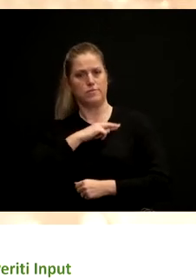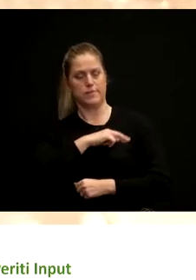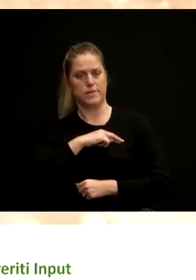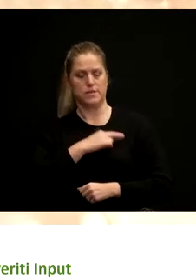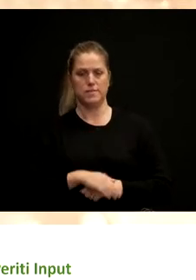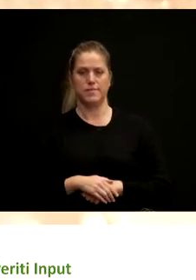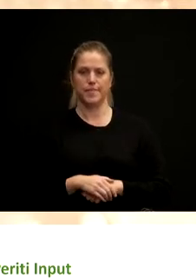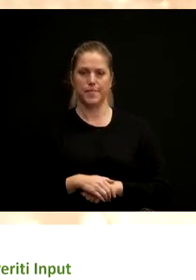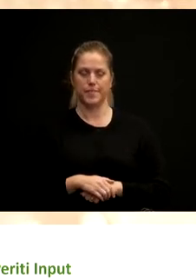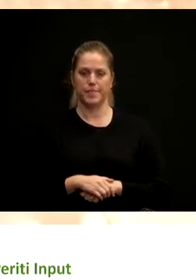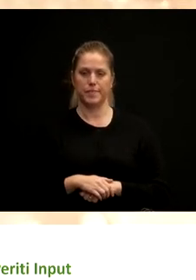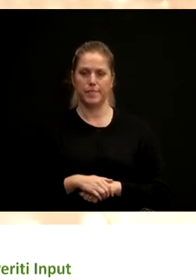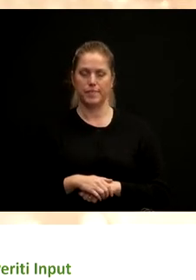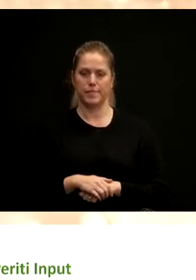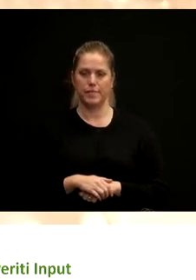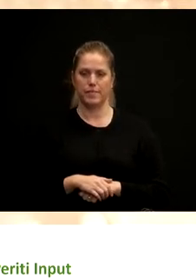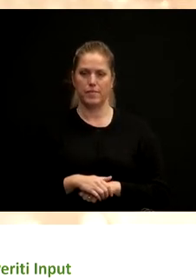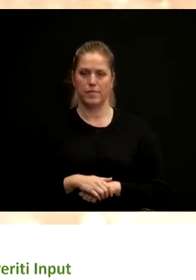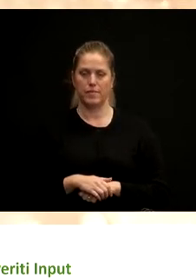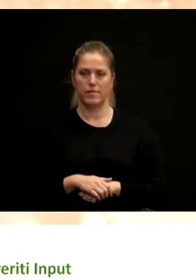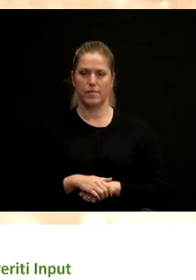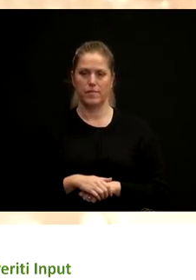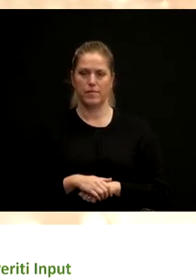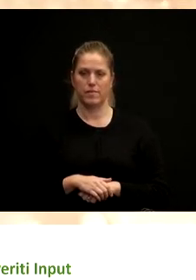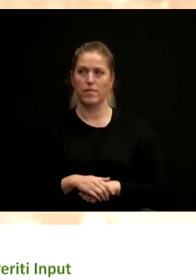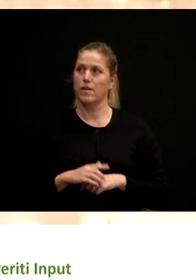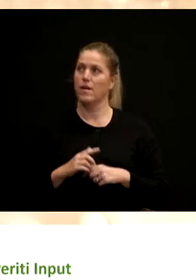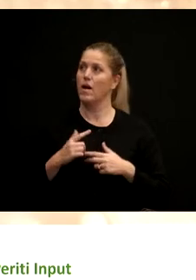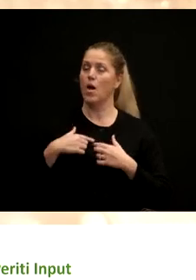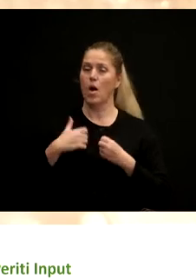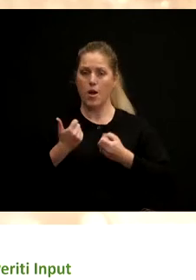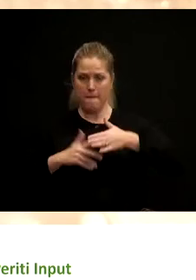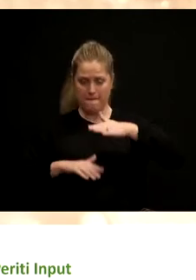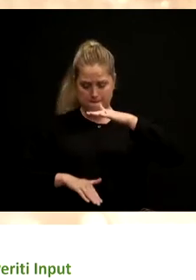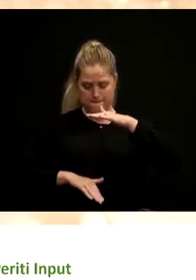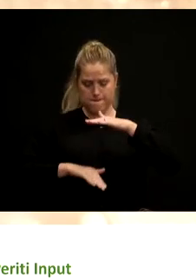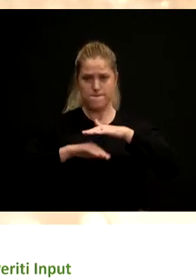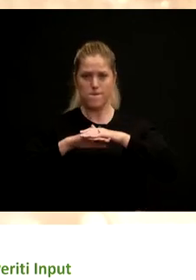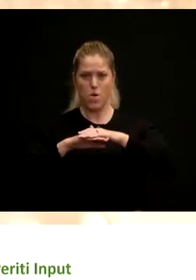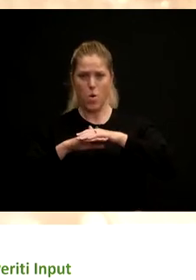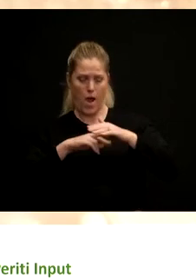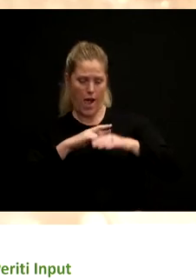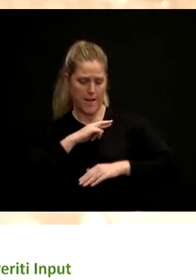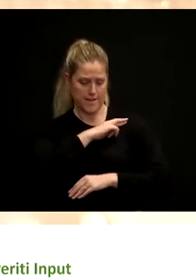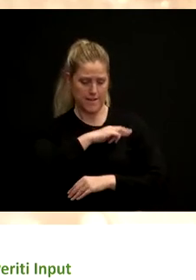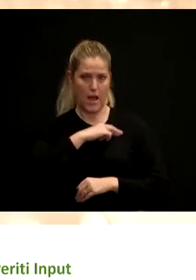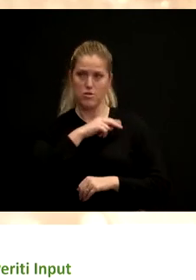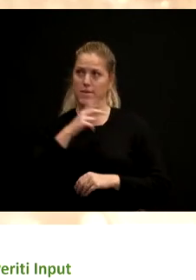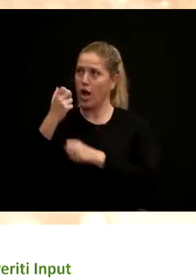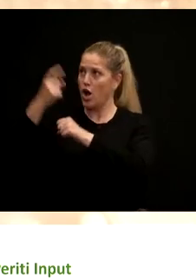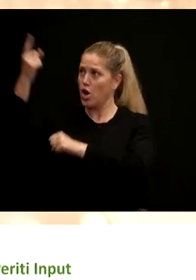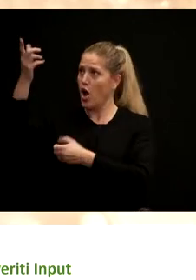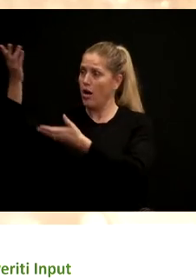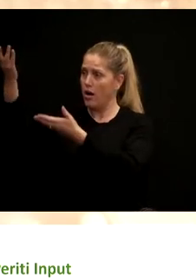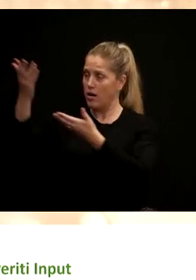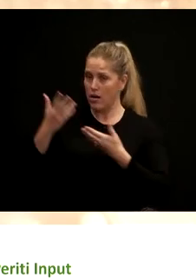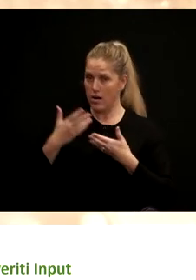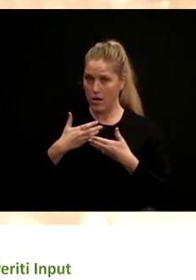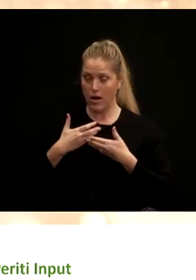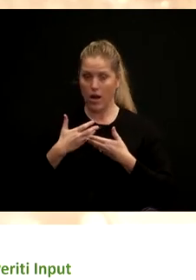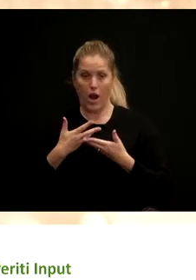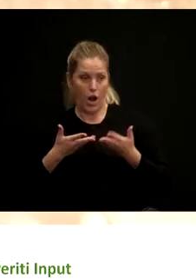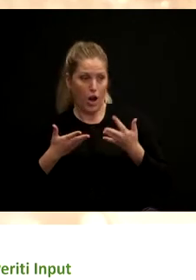The fullness of the sacramentality of God, the self-expression of God in human